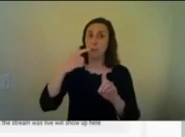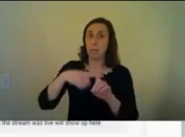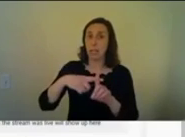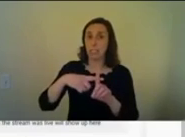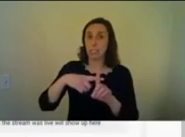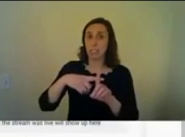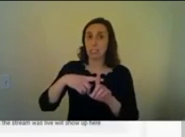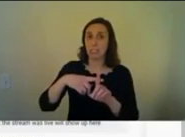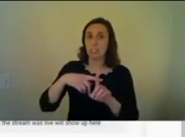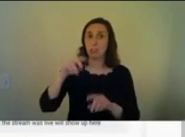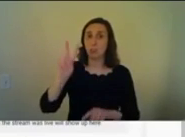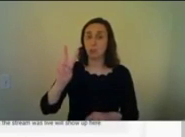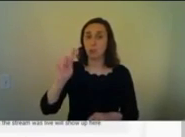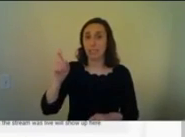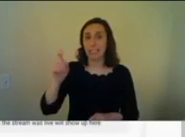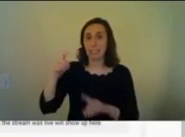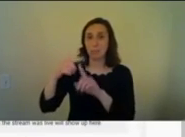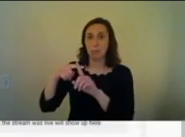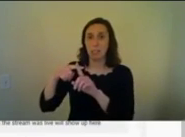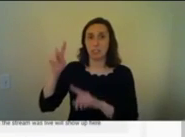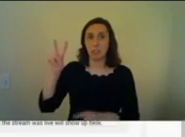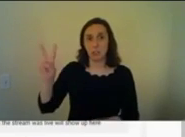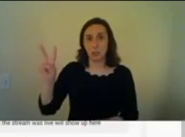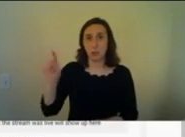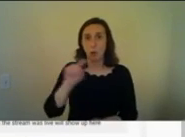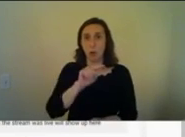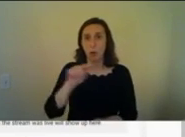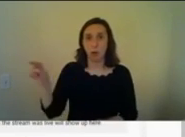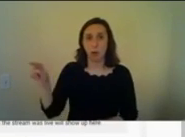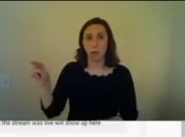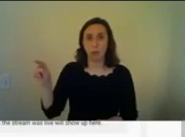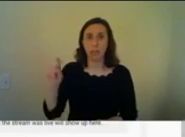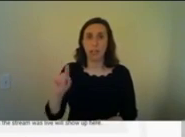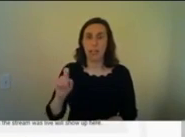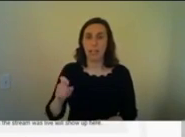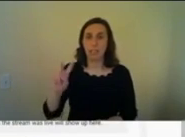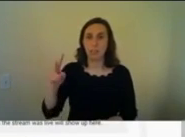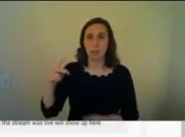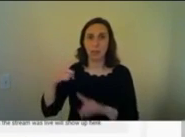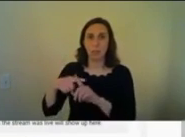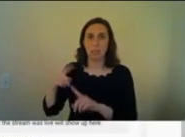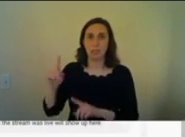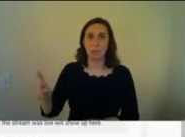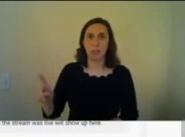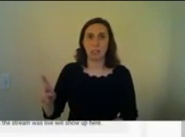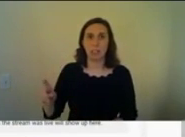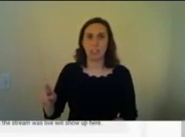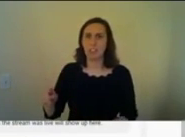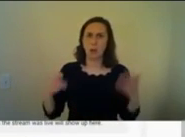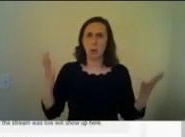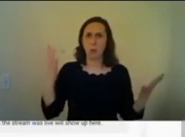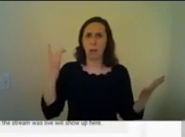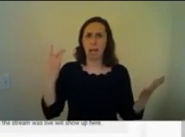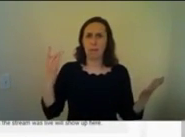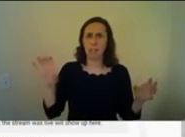plus 2x plus 2 over x squared plus 1. Well, where's this coming from? Why am I